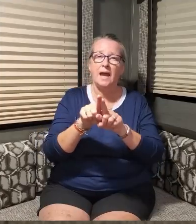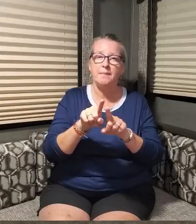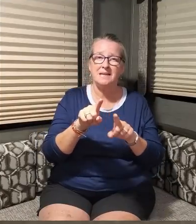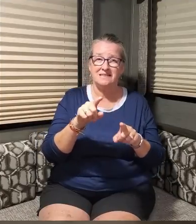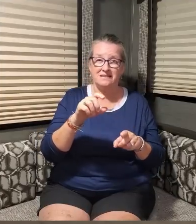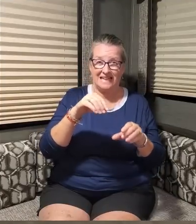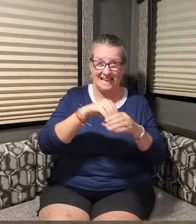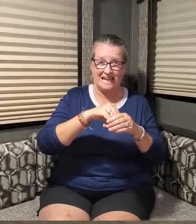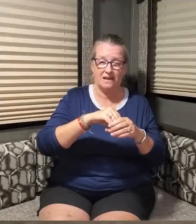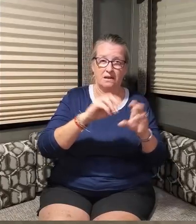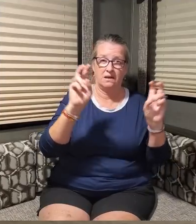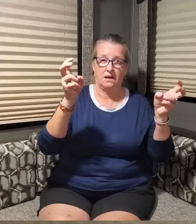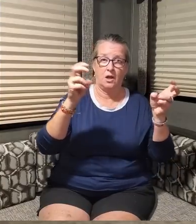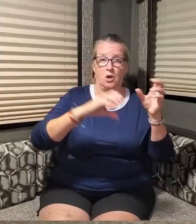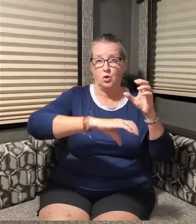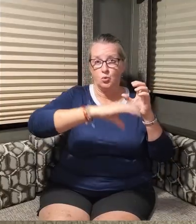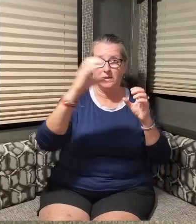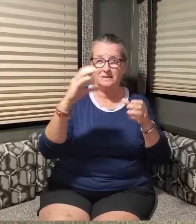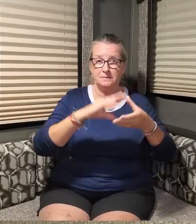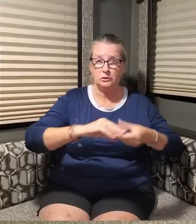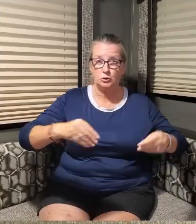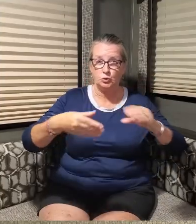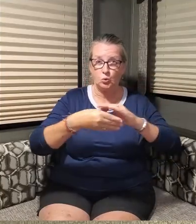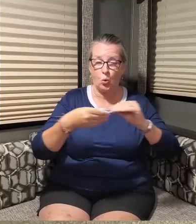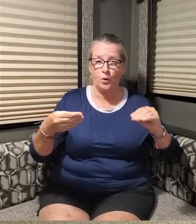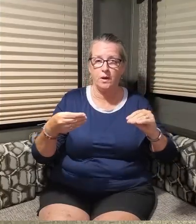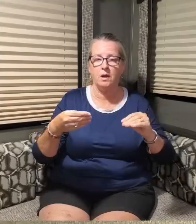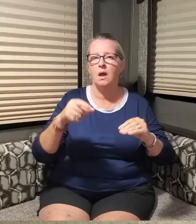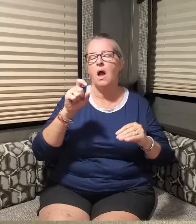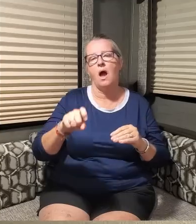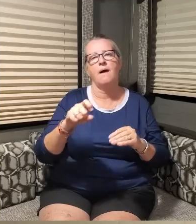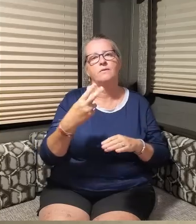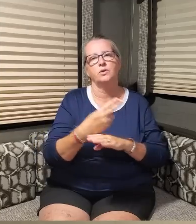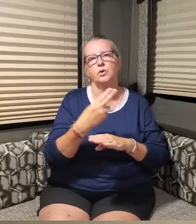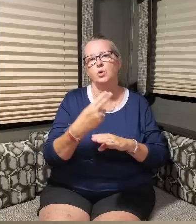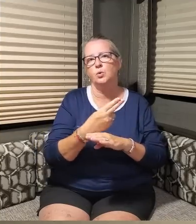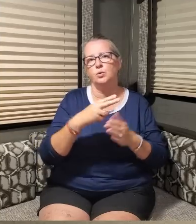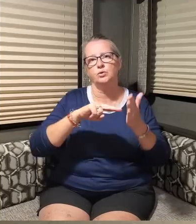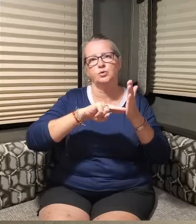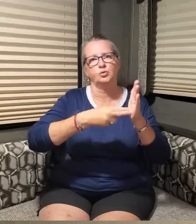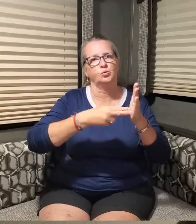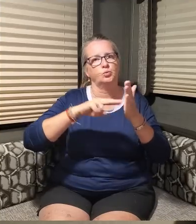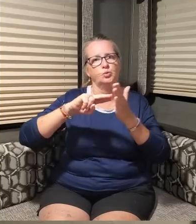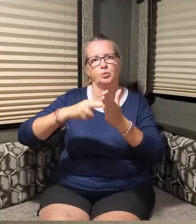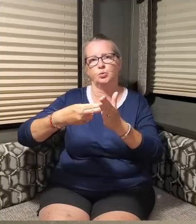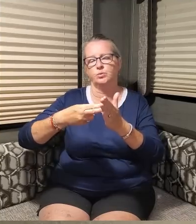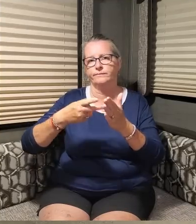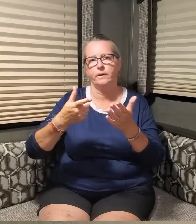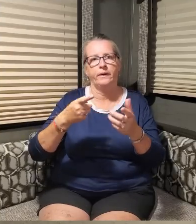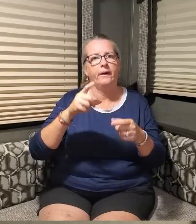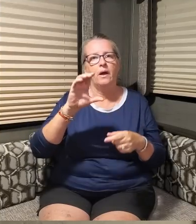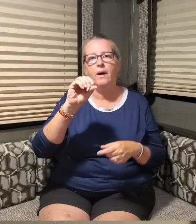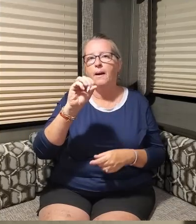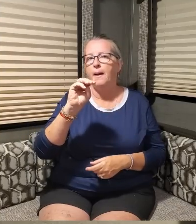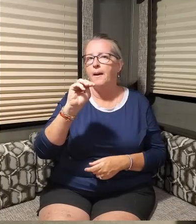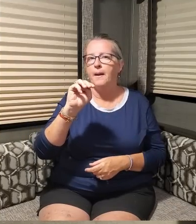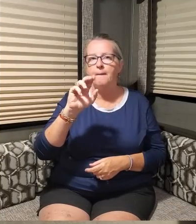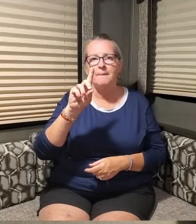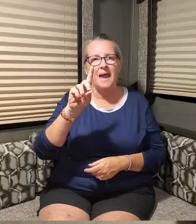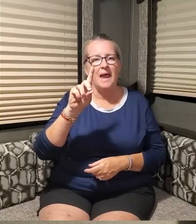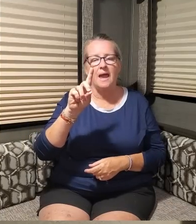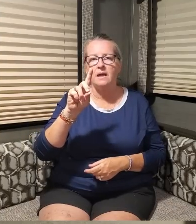Story. This, you got to put screws in. There's no way command strip